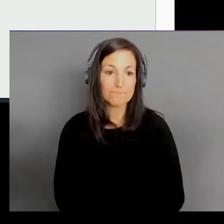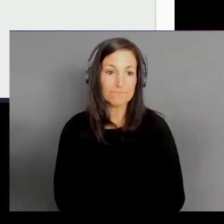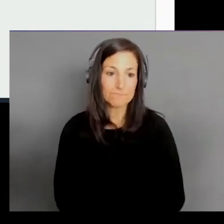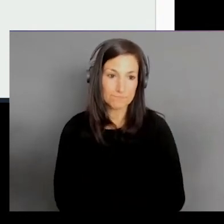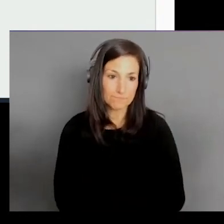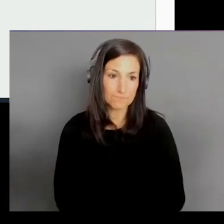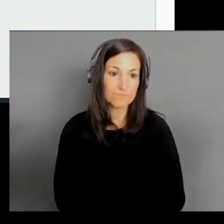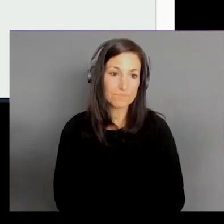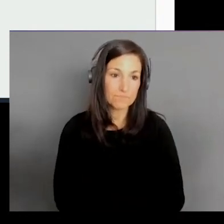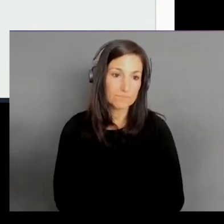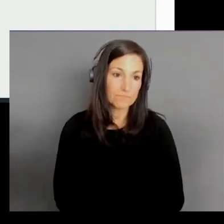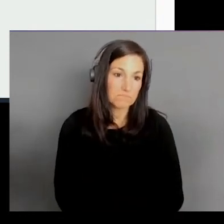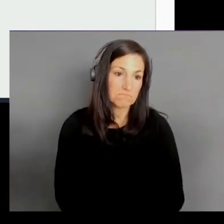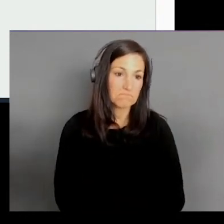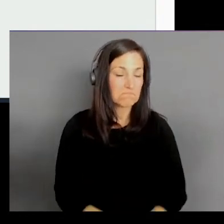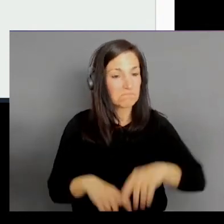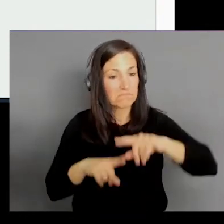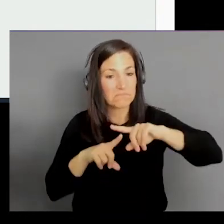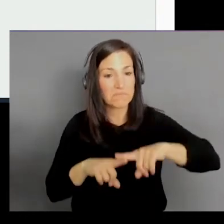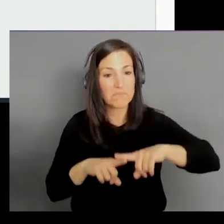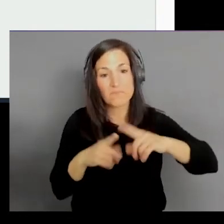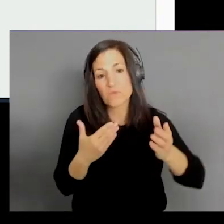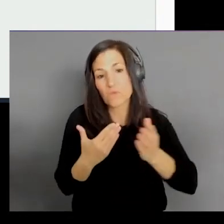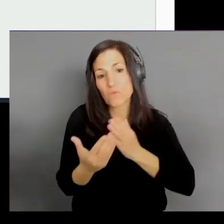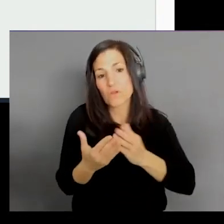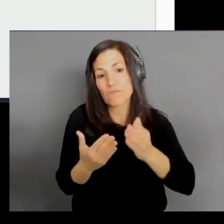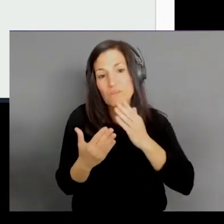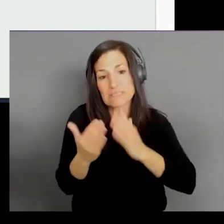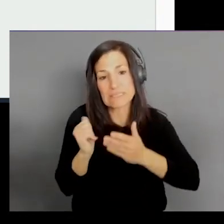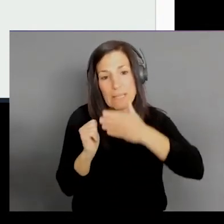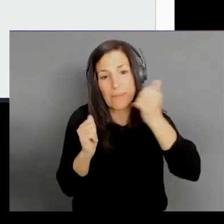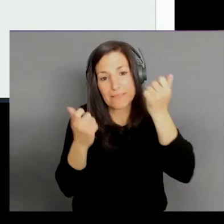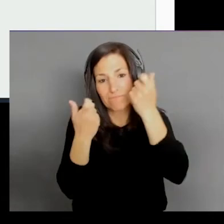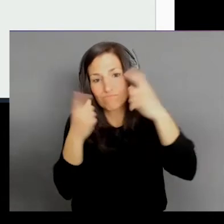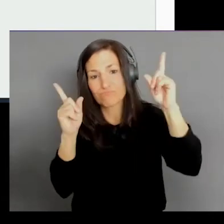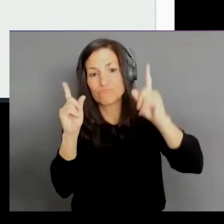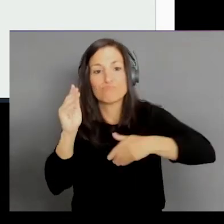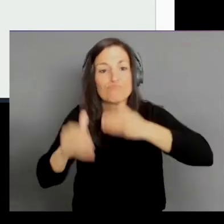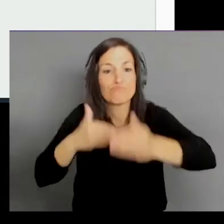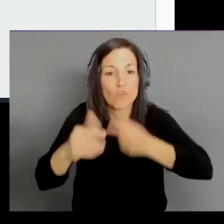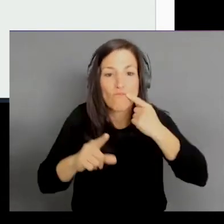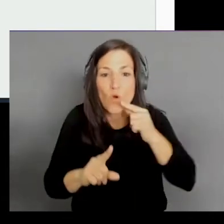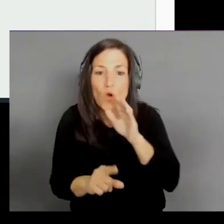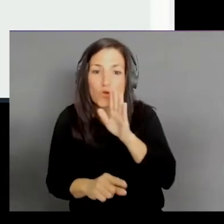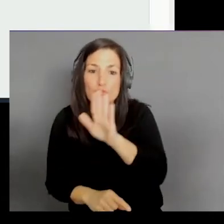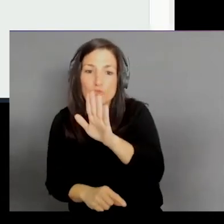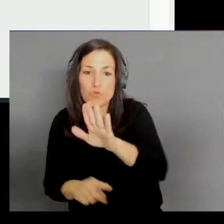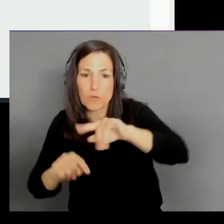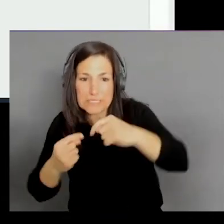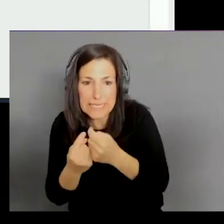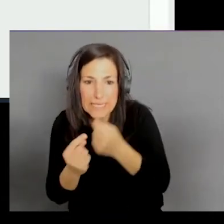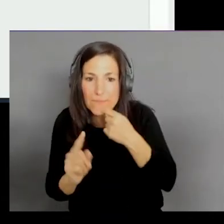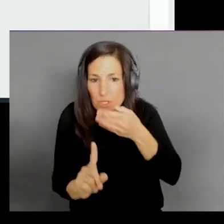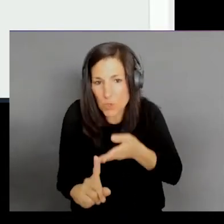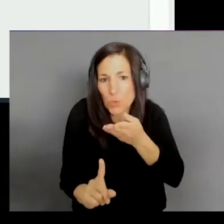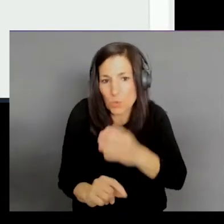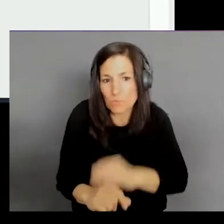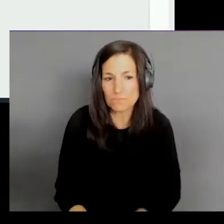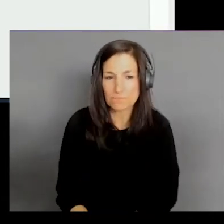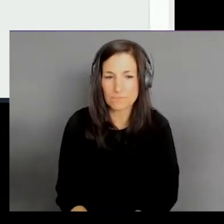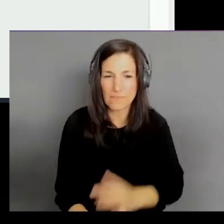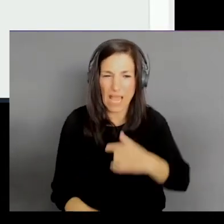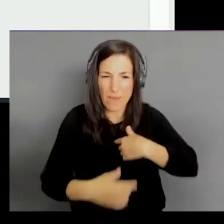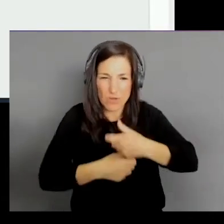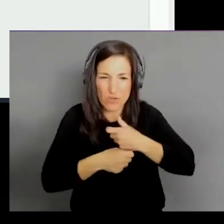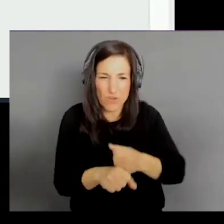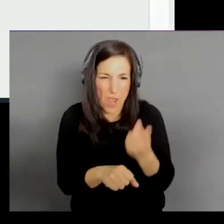whatever is more efficient for you and your teams. But I'm going to create one more pool really quickly here, just the exact